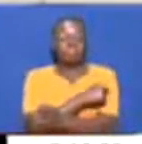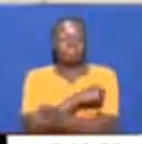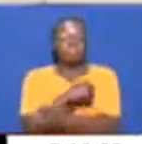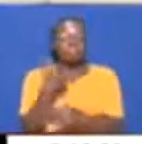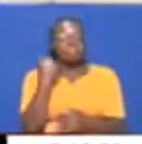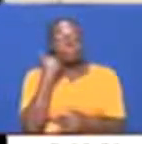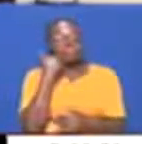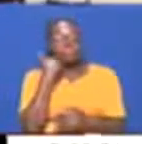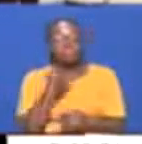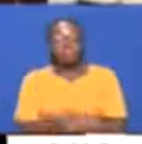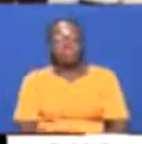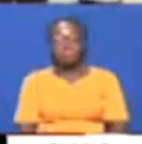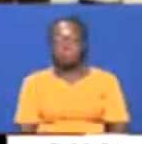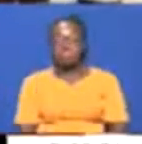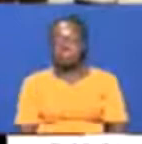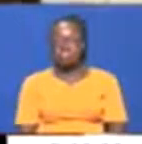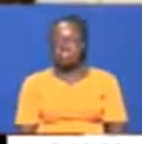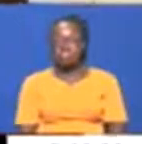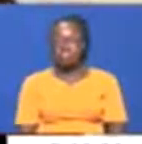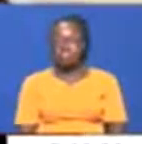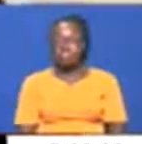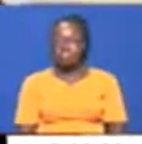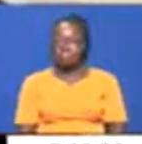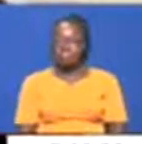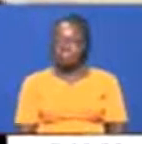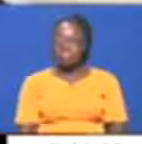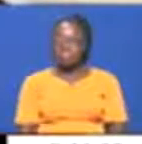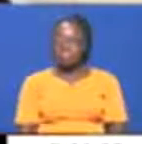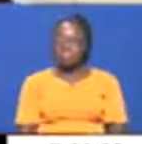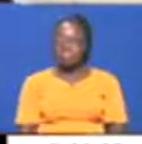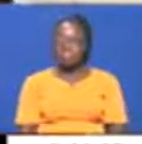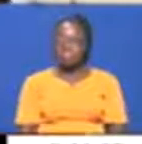Karisa Mbele nikiripotia Darubini kutoka kaunti ya Mombasa.